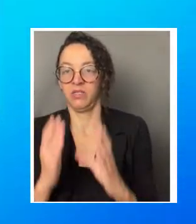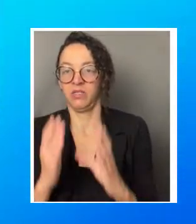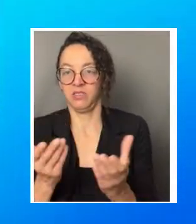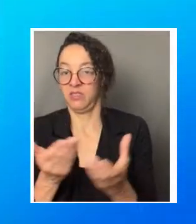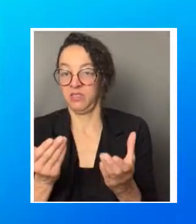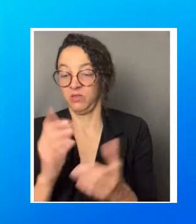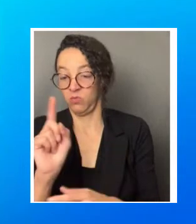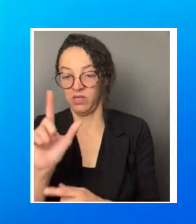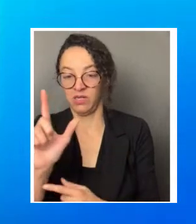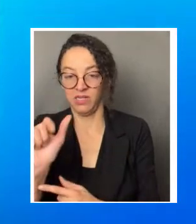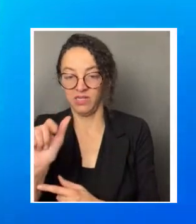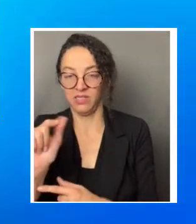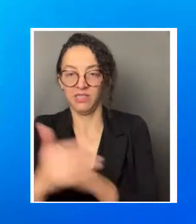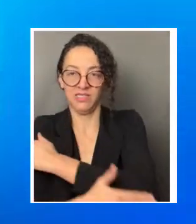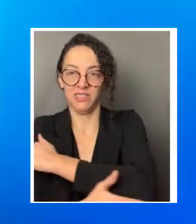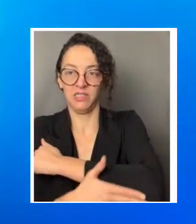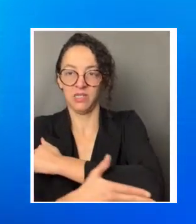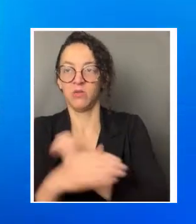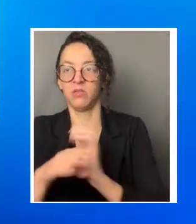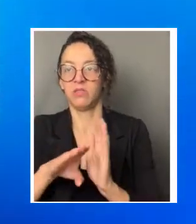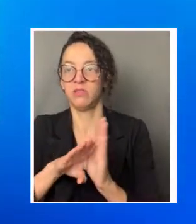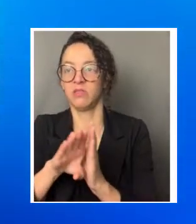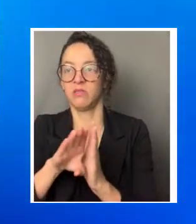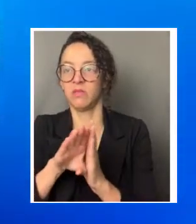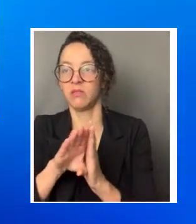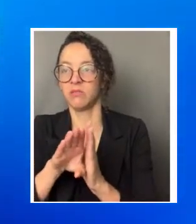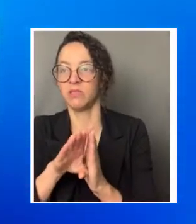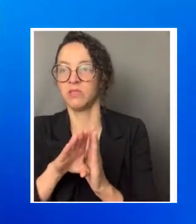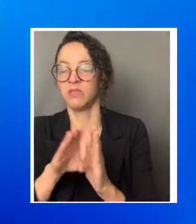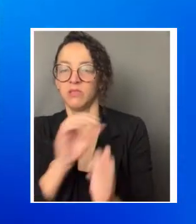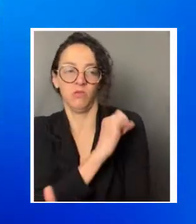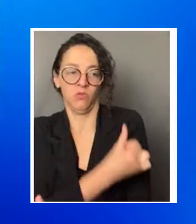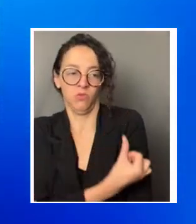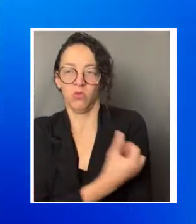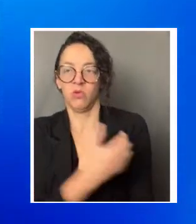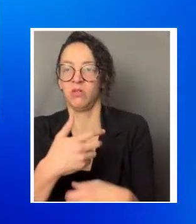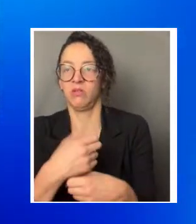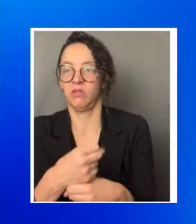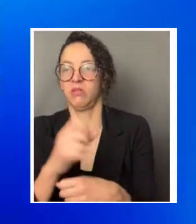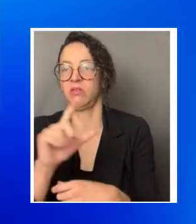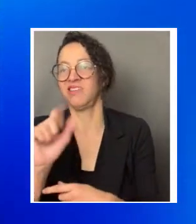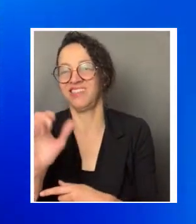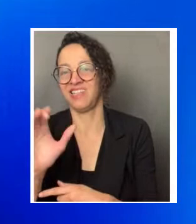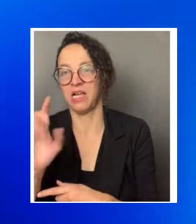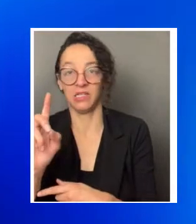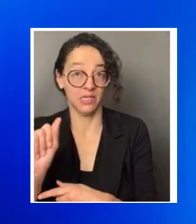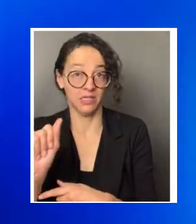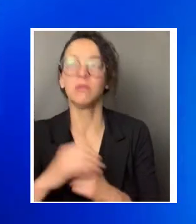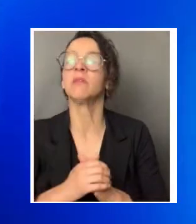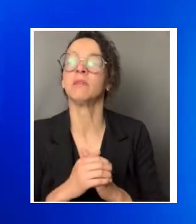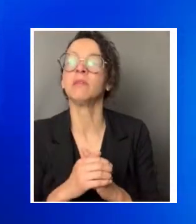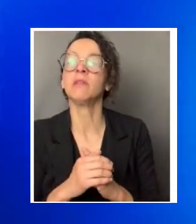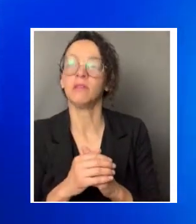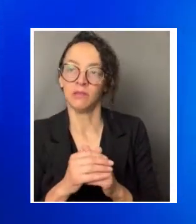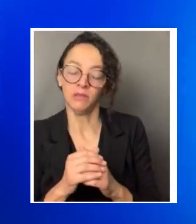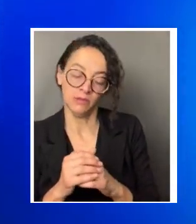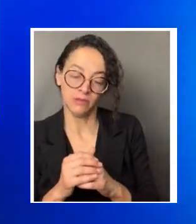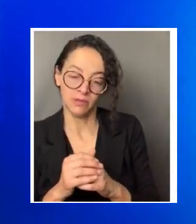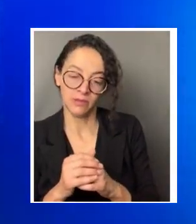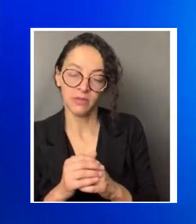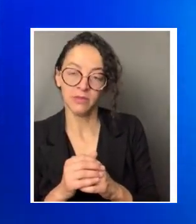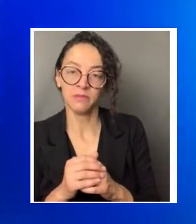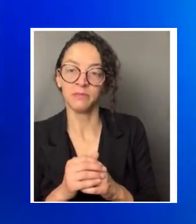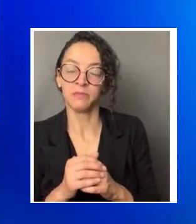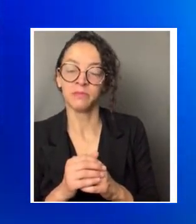Development Authority, also known as LACDA. Before we get started, I'd like to inform you of